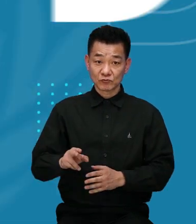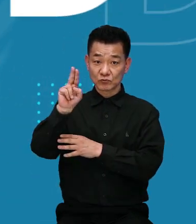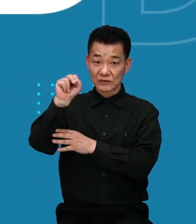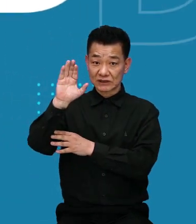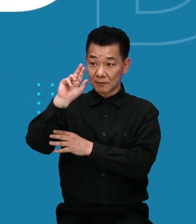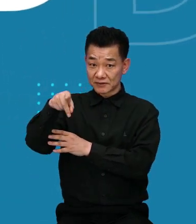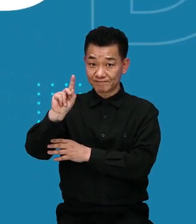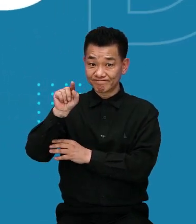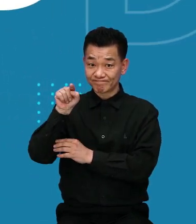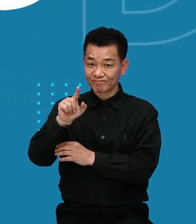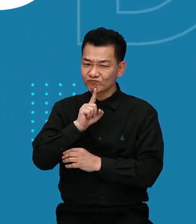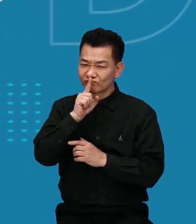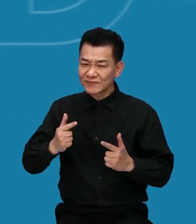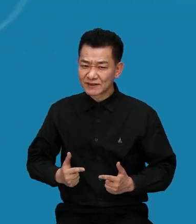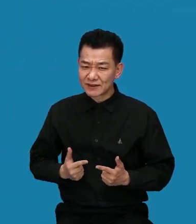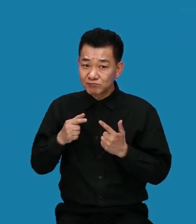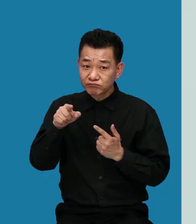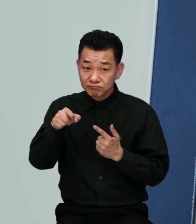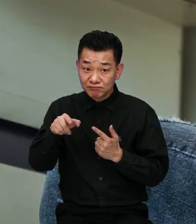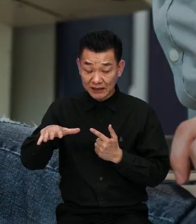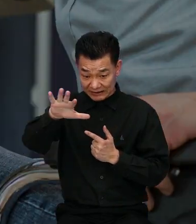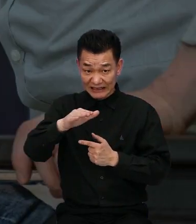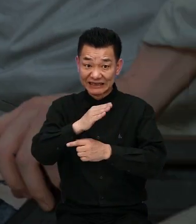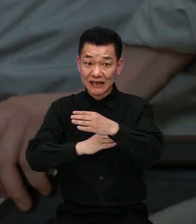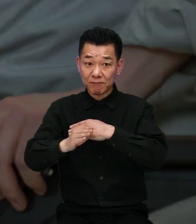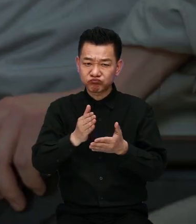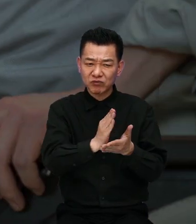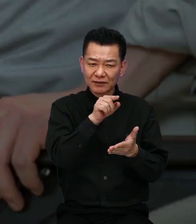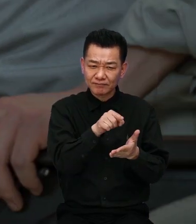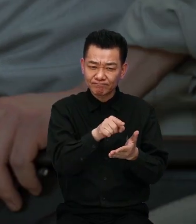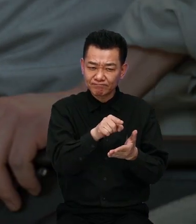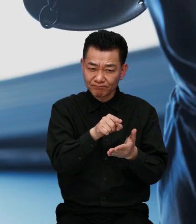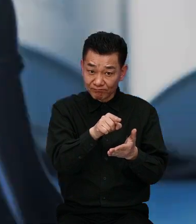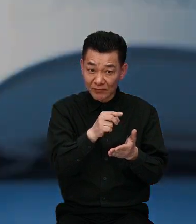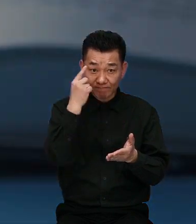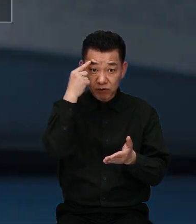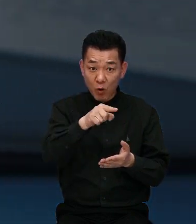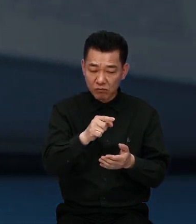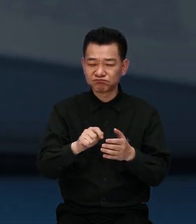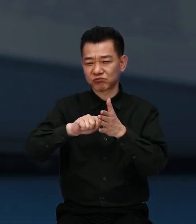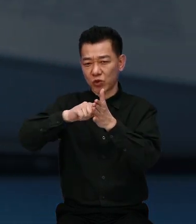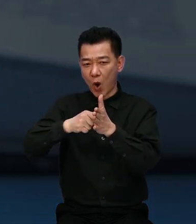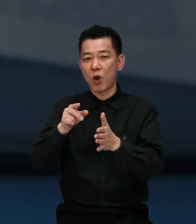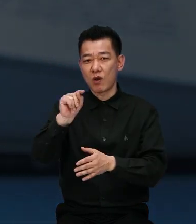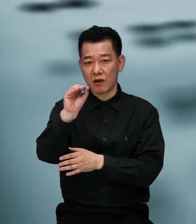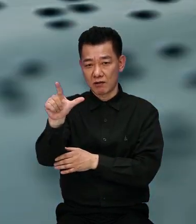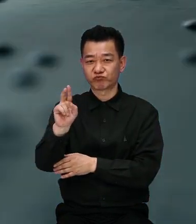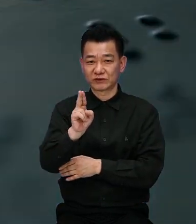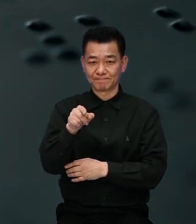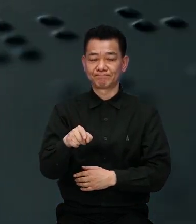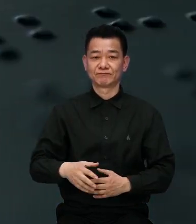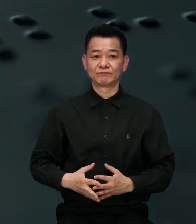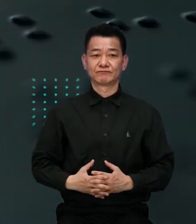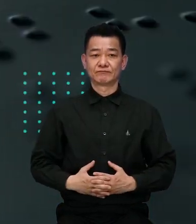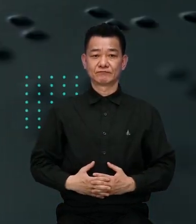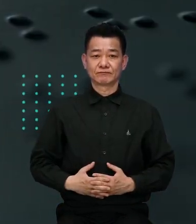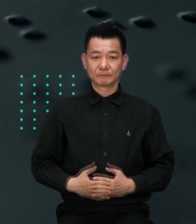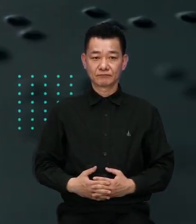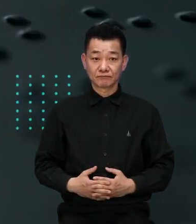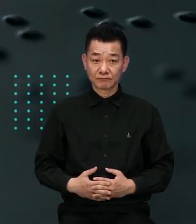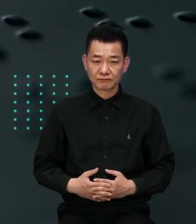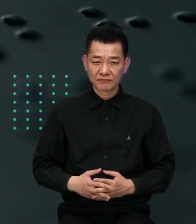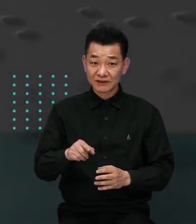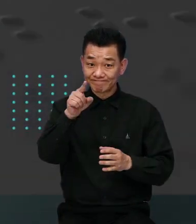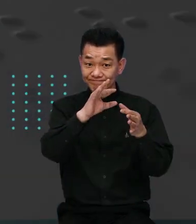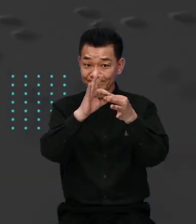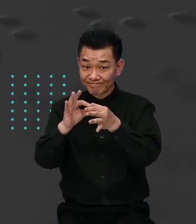The UN CRPD can be used as a tool to assure the rights of persons with disabilities in real life.